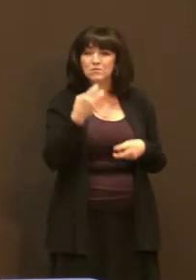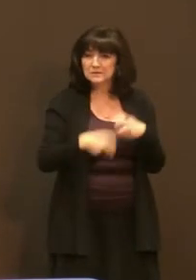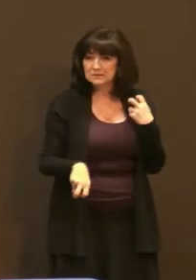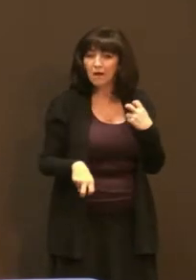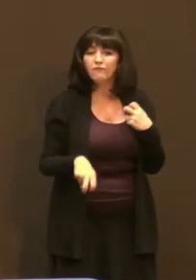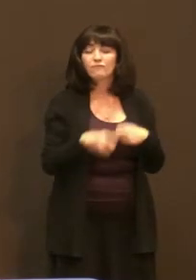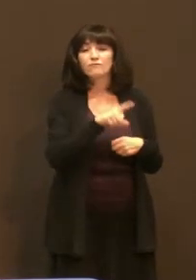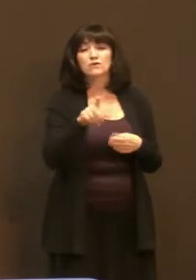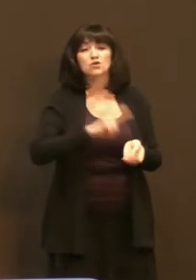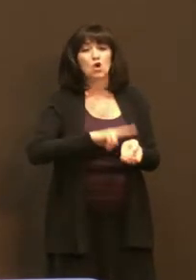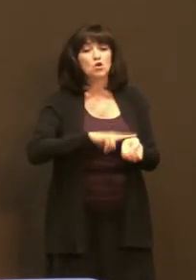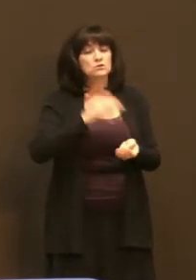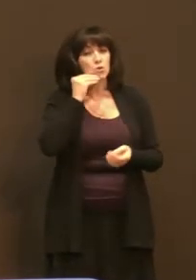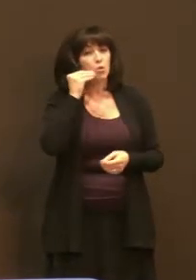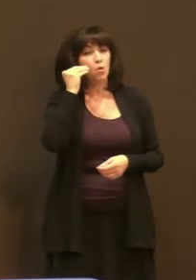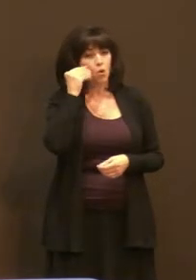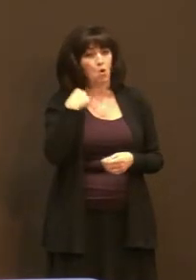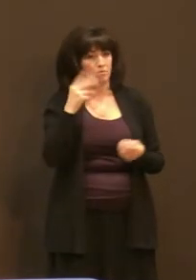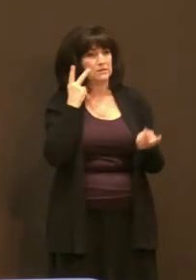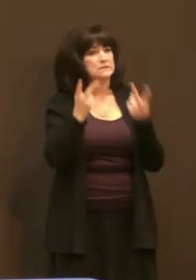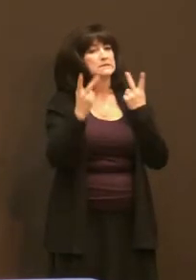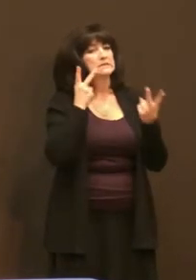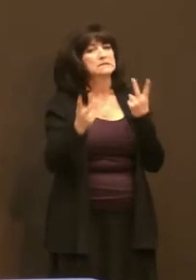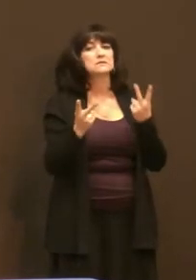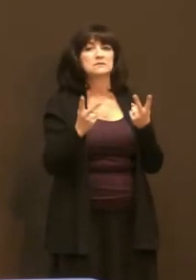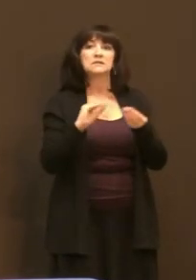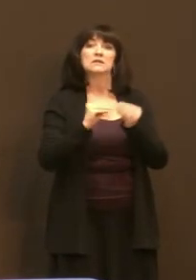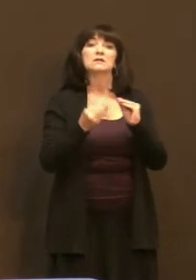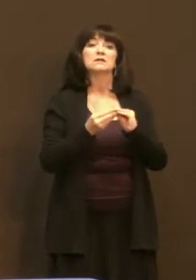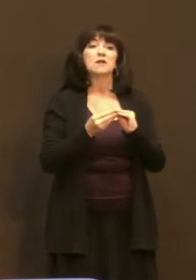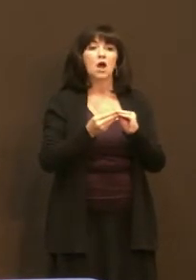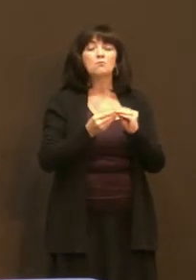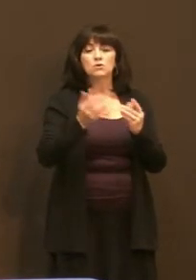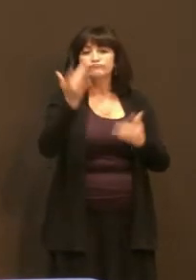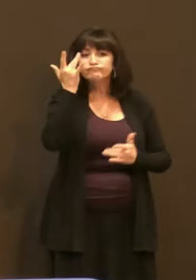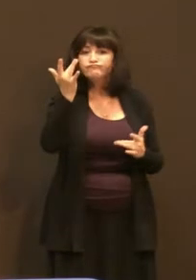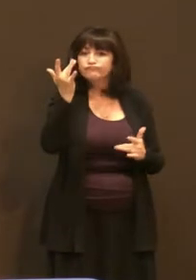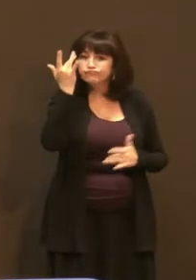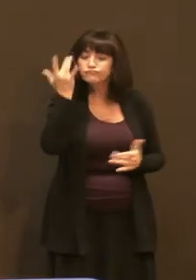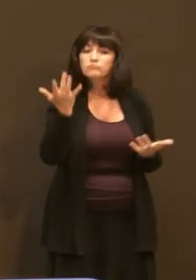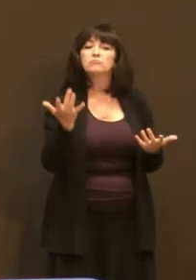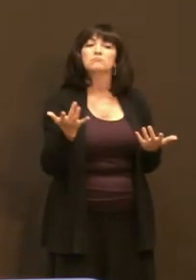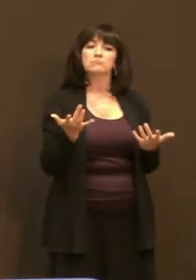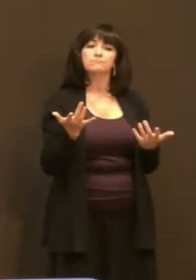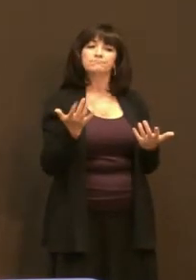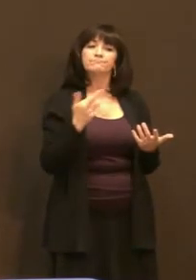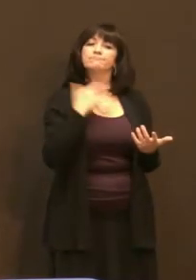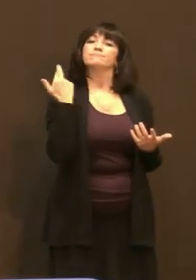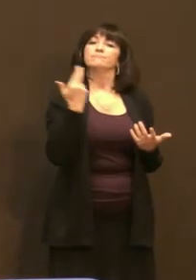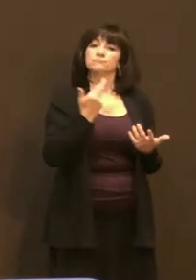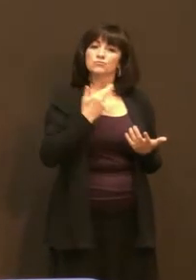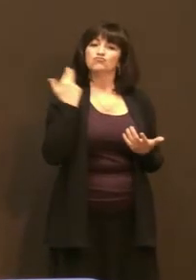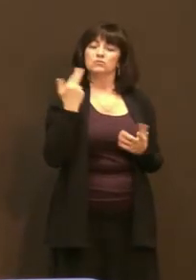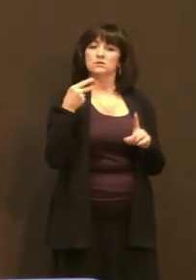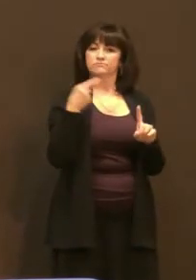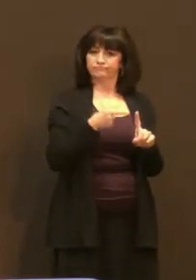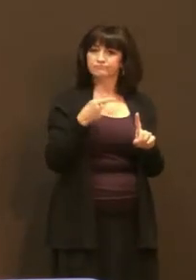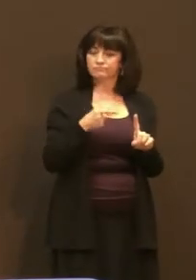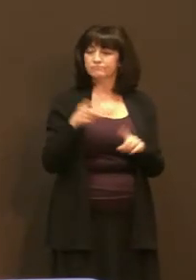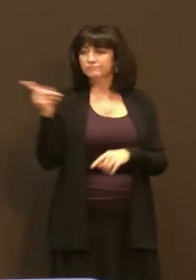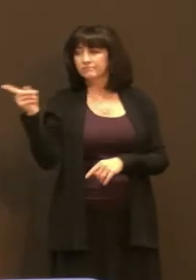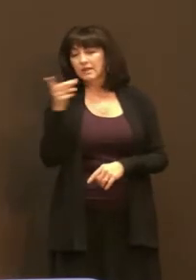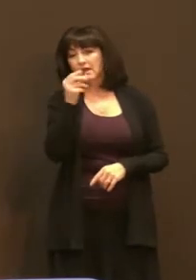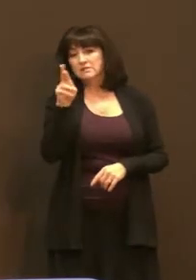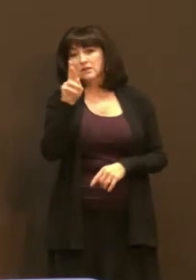know Dr. Rattay and her team is really doing that, and Mary Peterson is getting out and visiting the